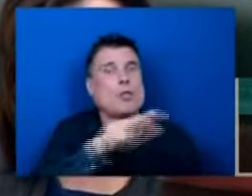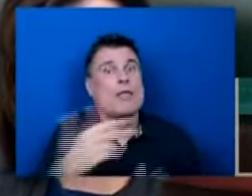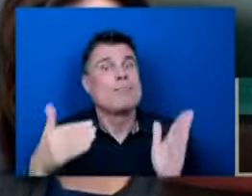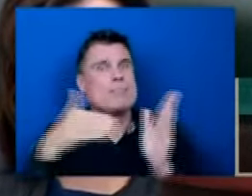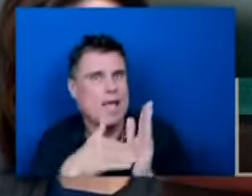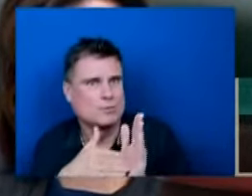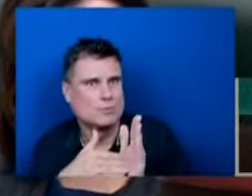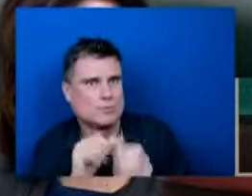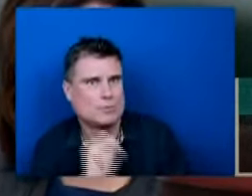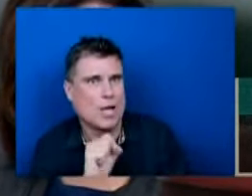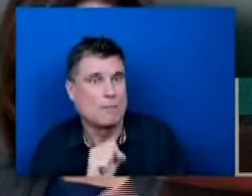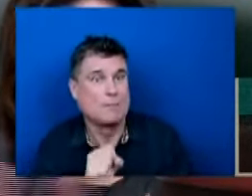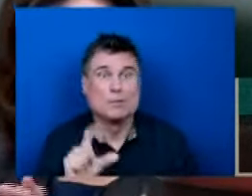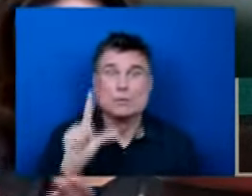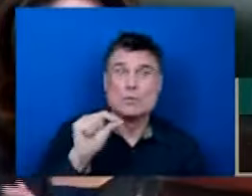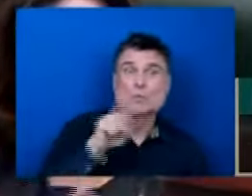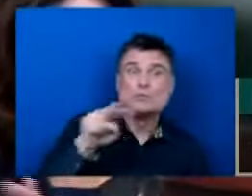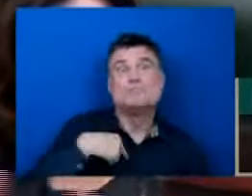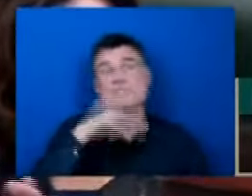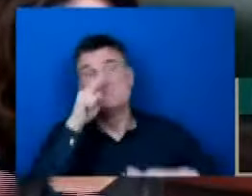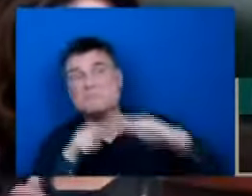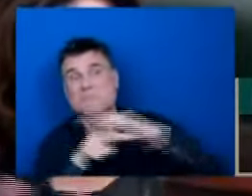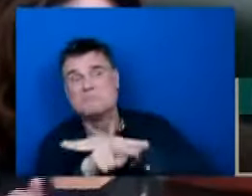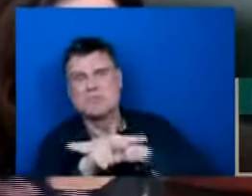by a further 4%. Here, here.